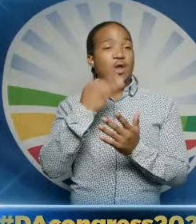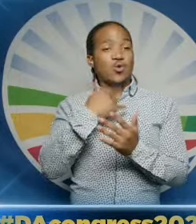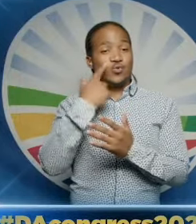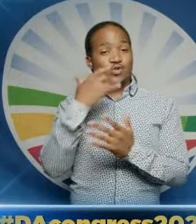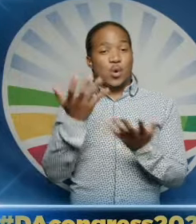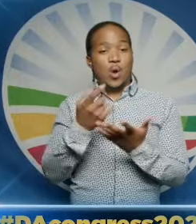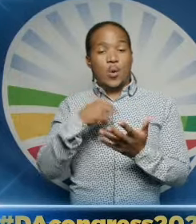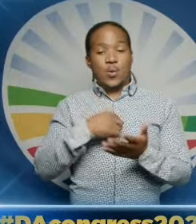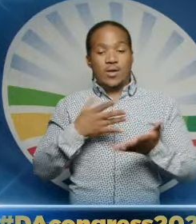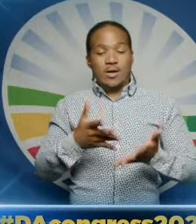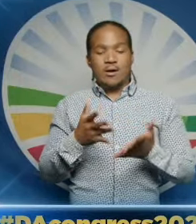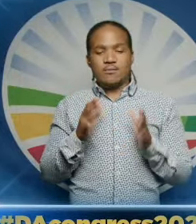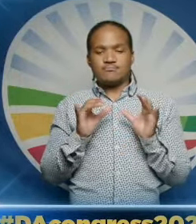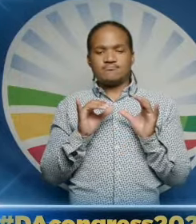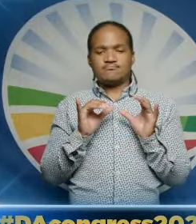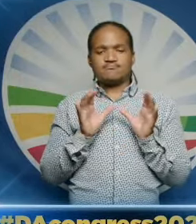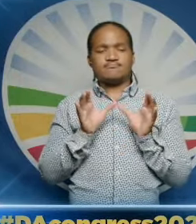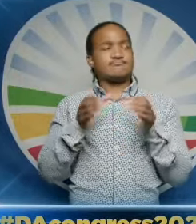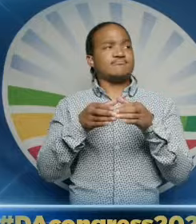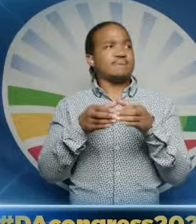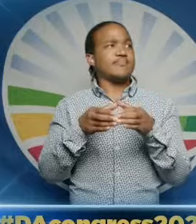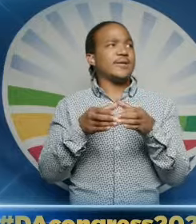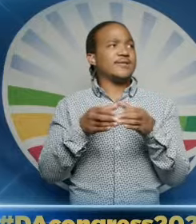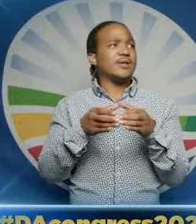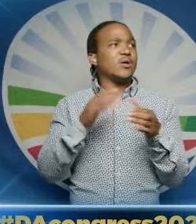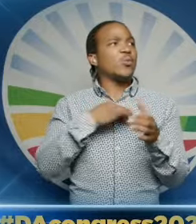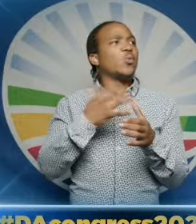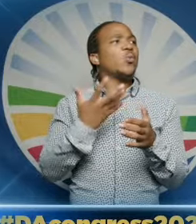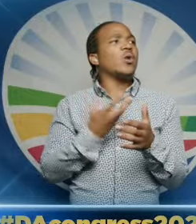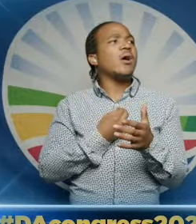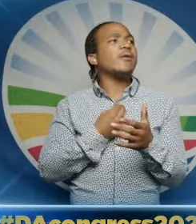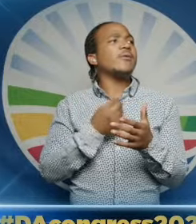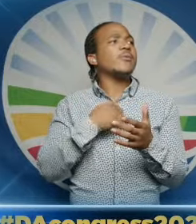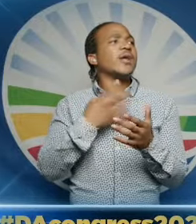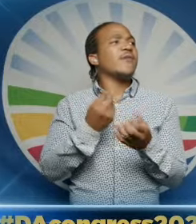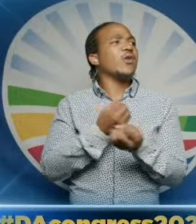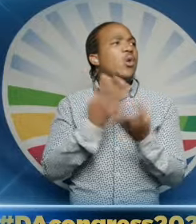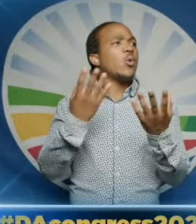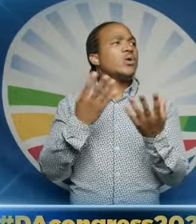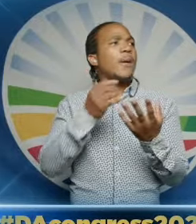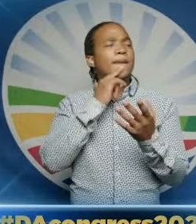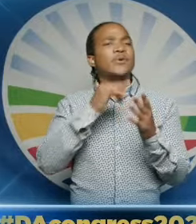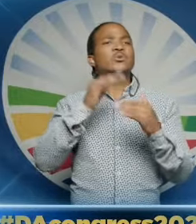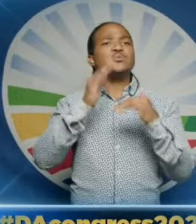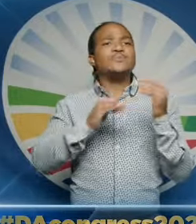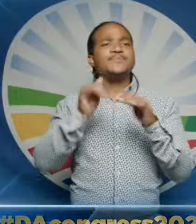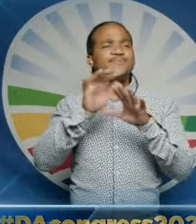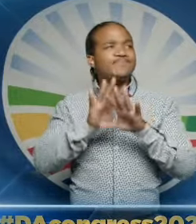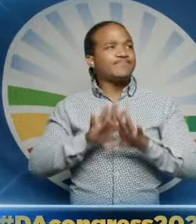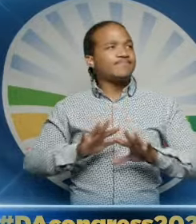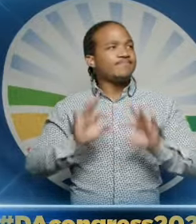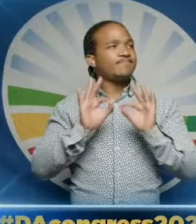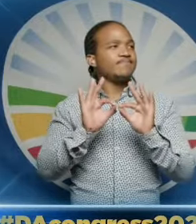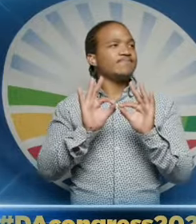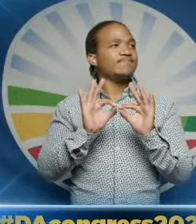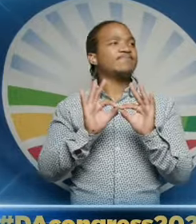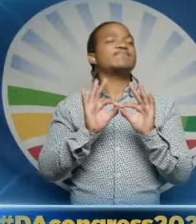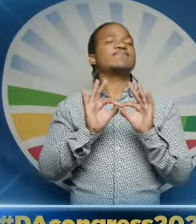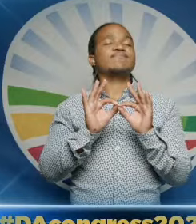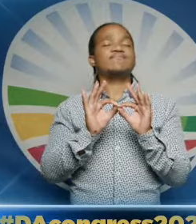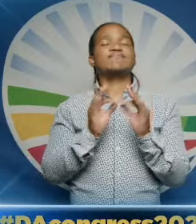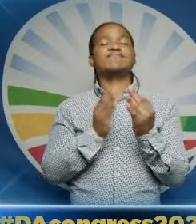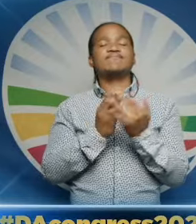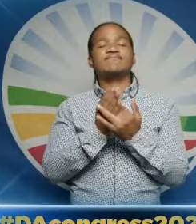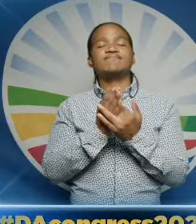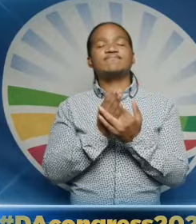as a party, I think we're in a much better position because we don't have those fundamental disagreements. There's this broad consensus among everyone that we know these are the values that we